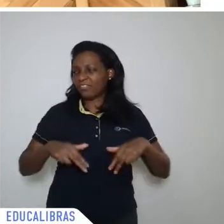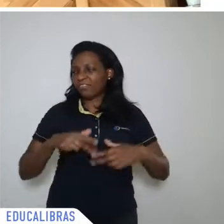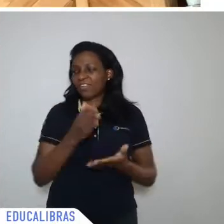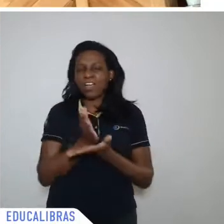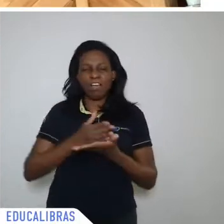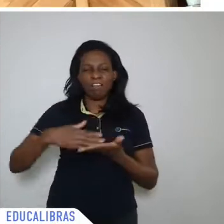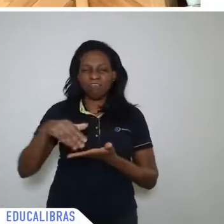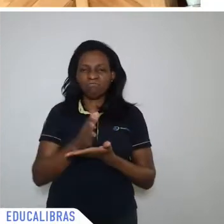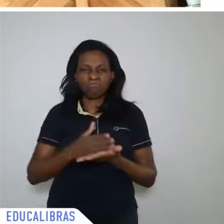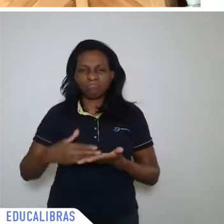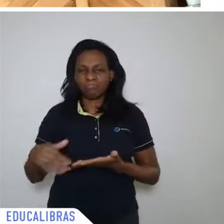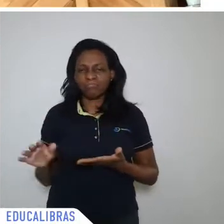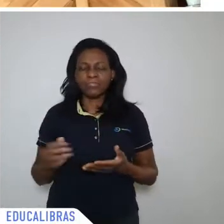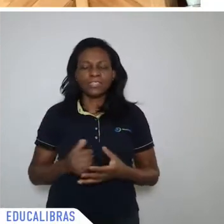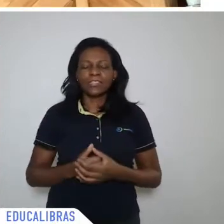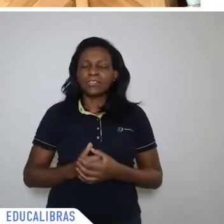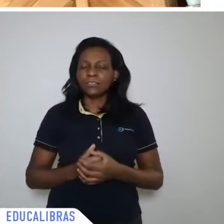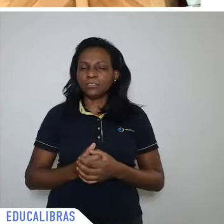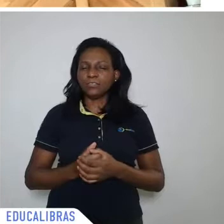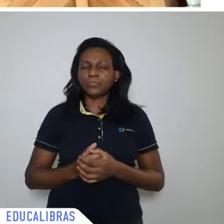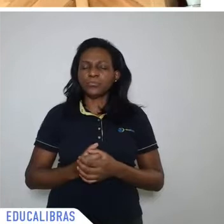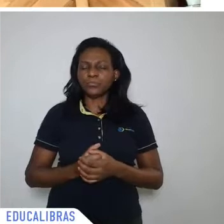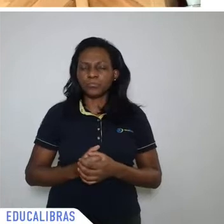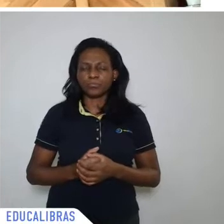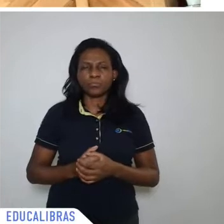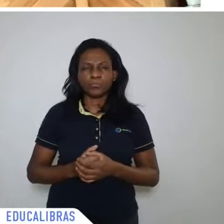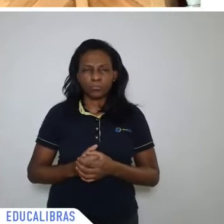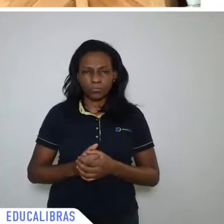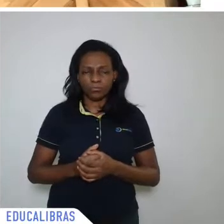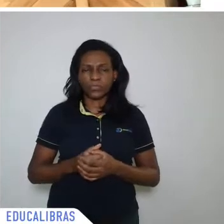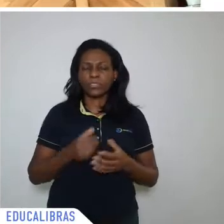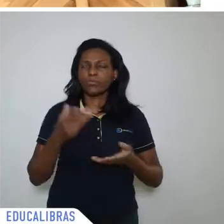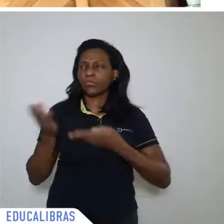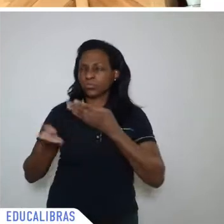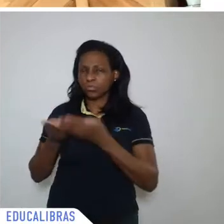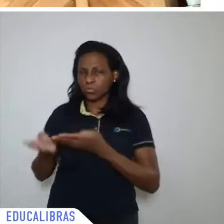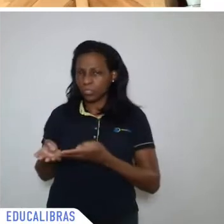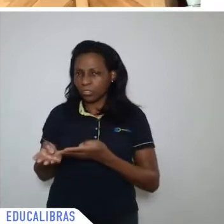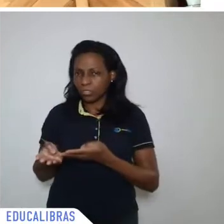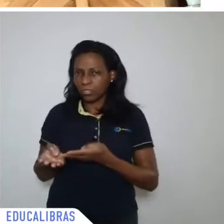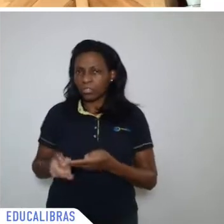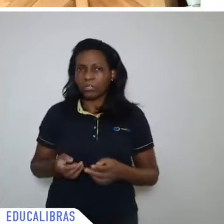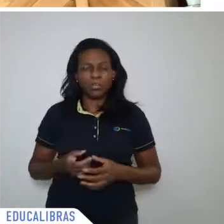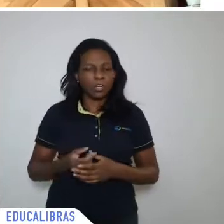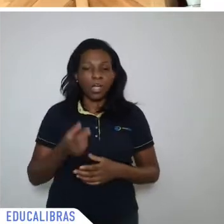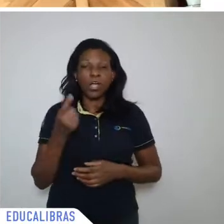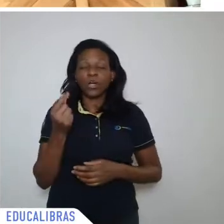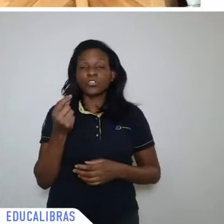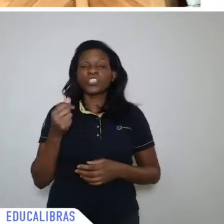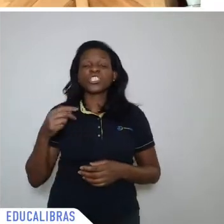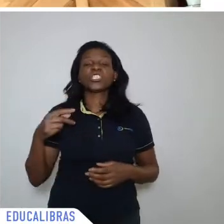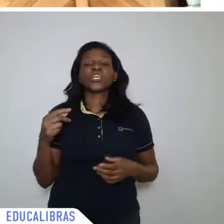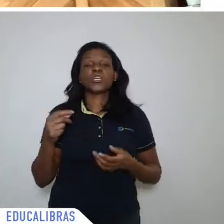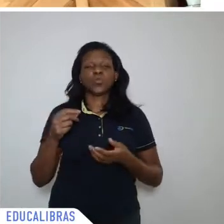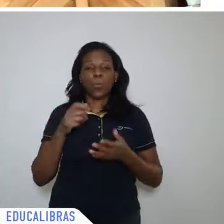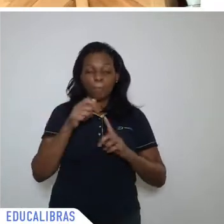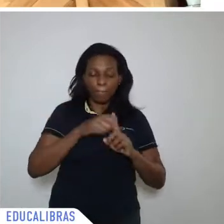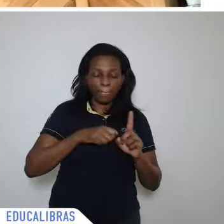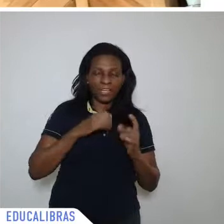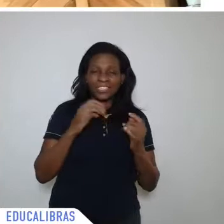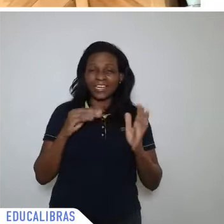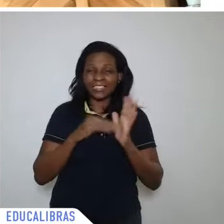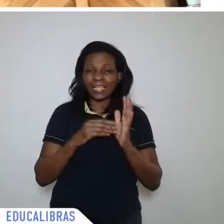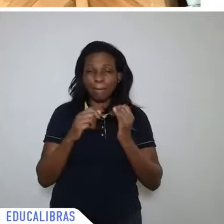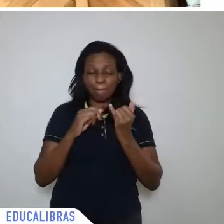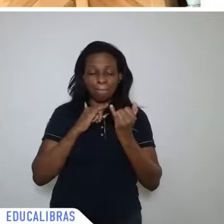Why do we say that? Because if you consider the whole population in reproductive age, in the industry of care of per